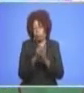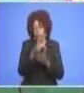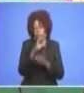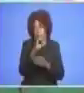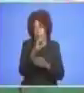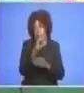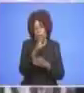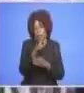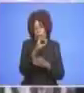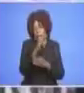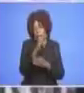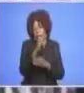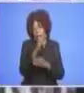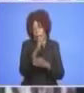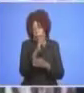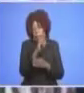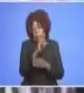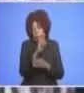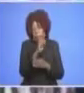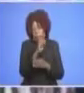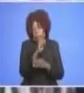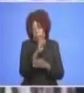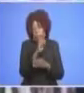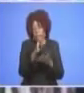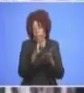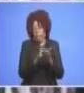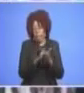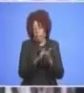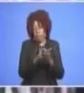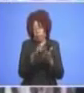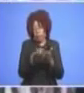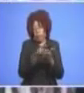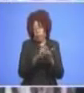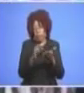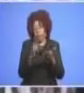That's one day I will write a book. That's the one that